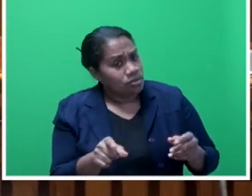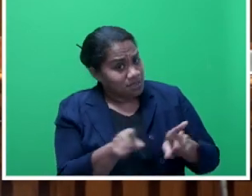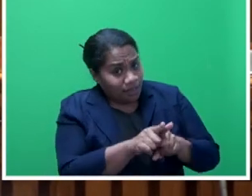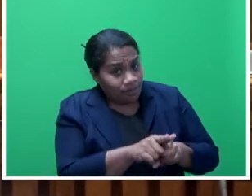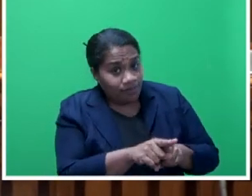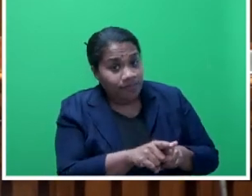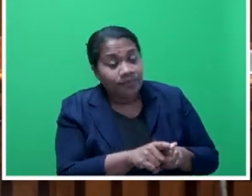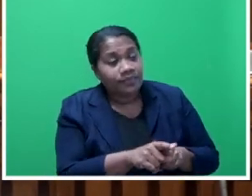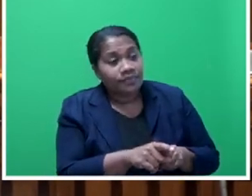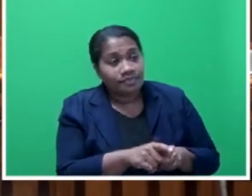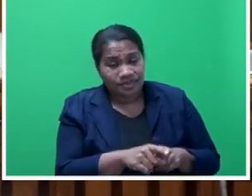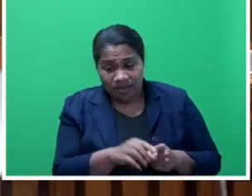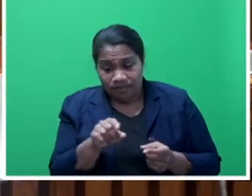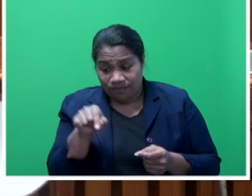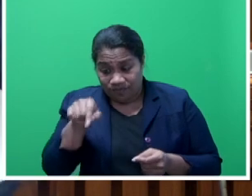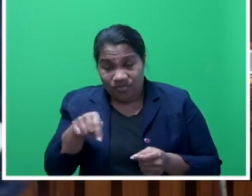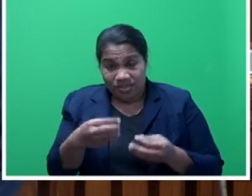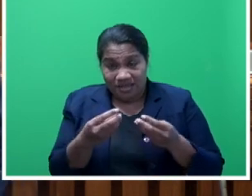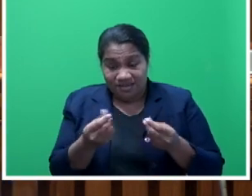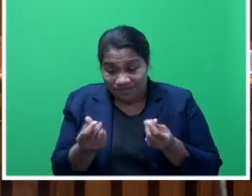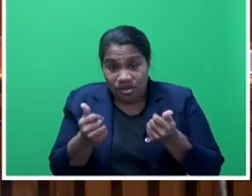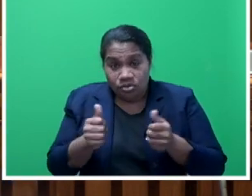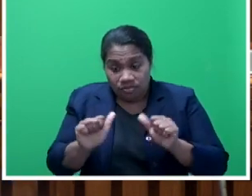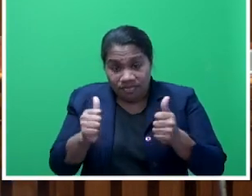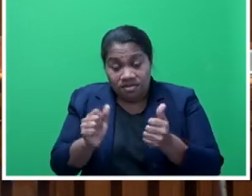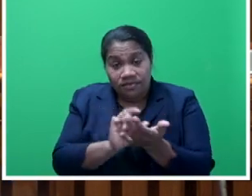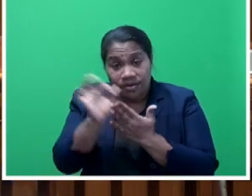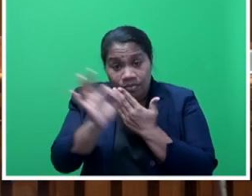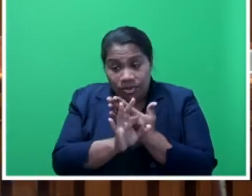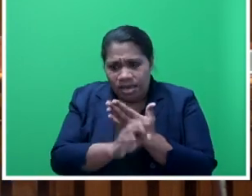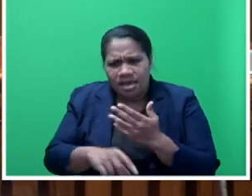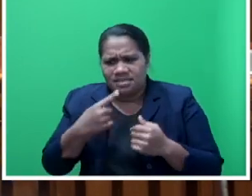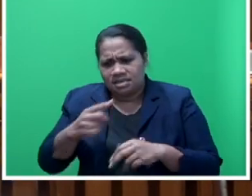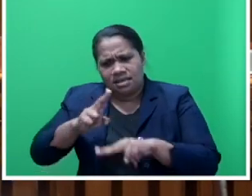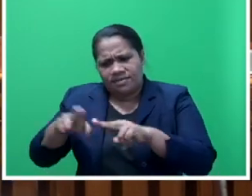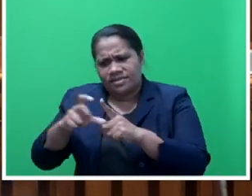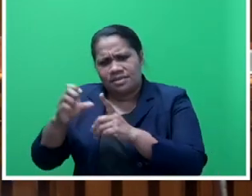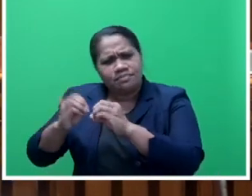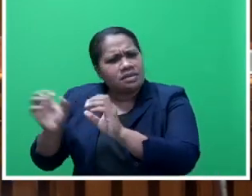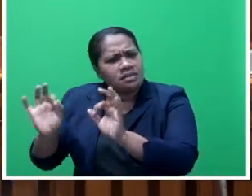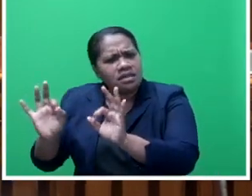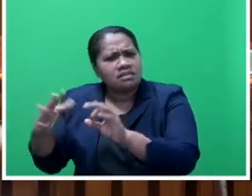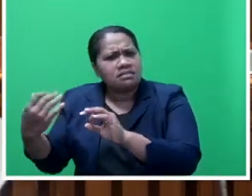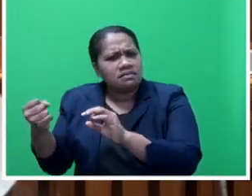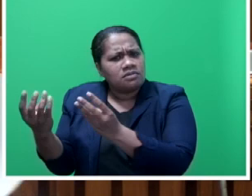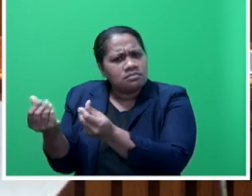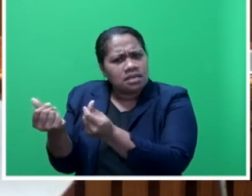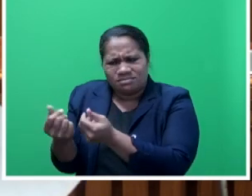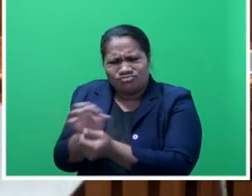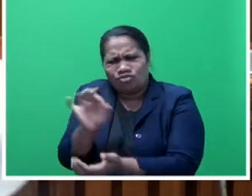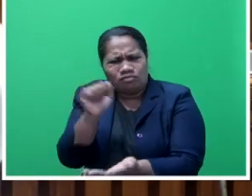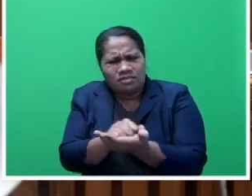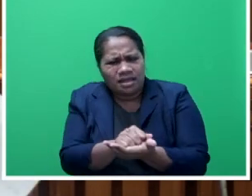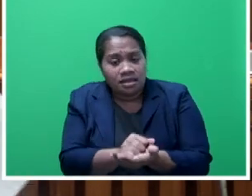in February, therefore FDB did not have any funds, is incorrect. Anybody who knows how the FDB works would